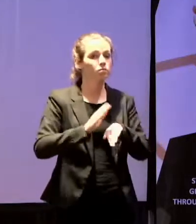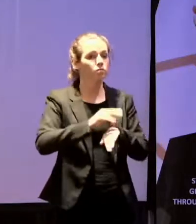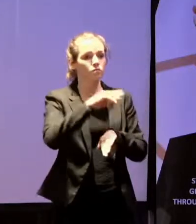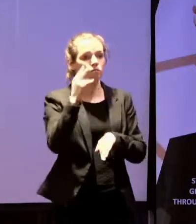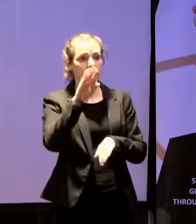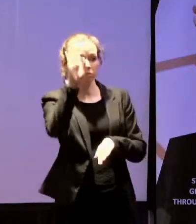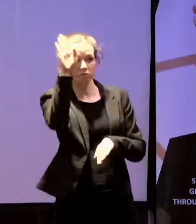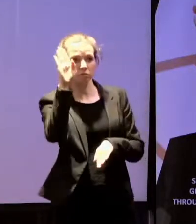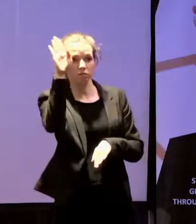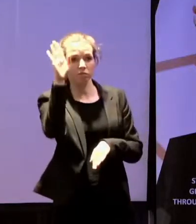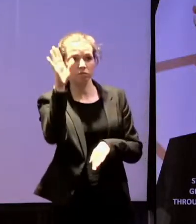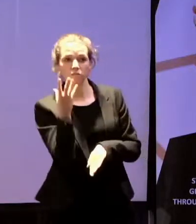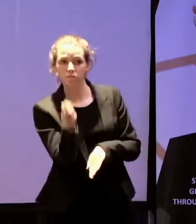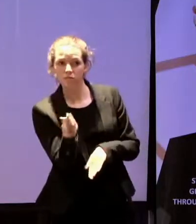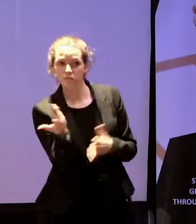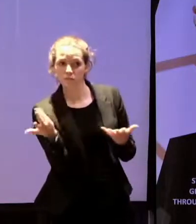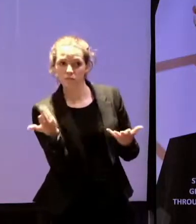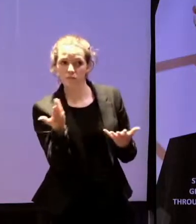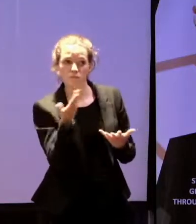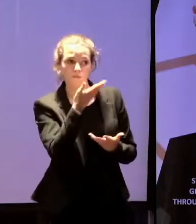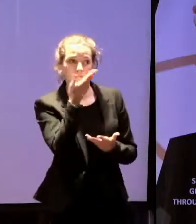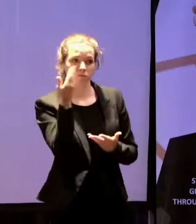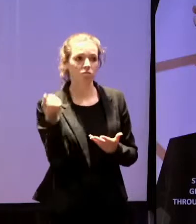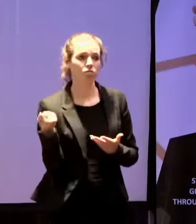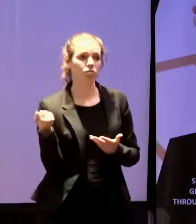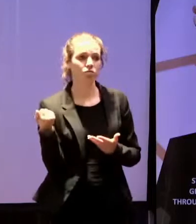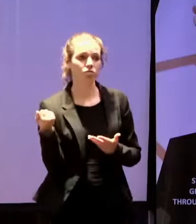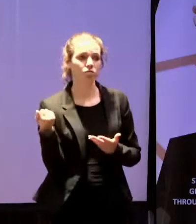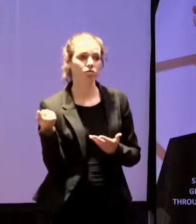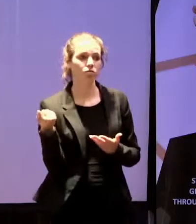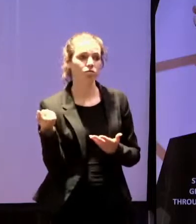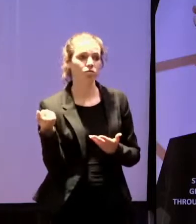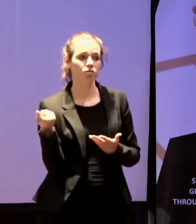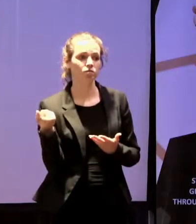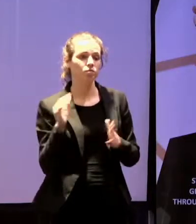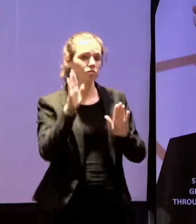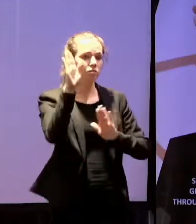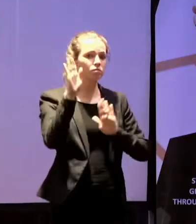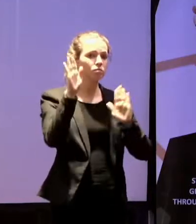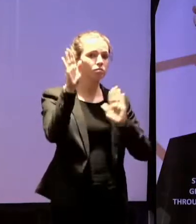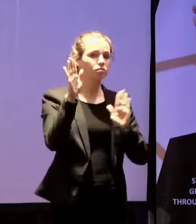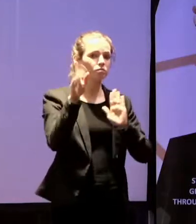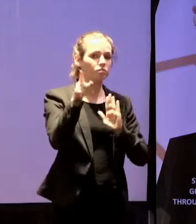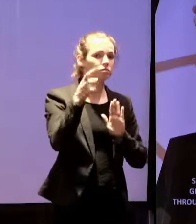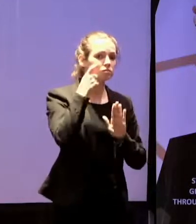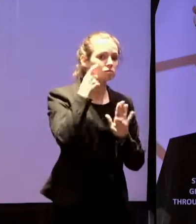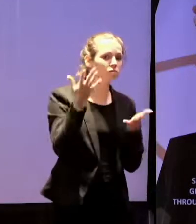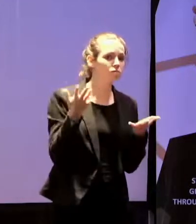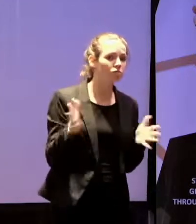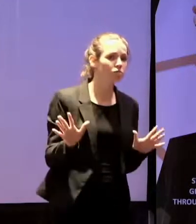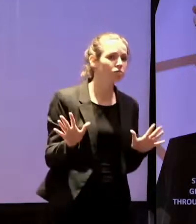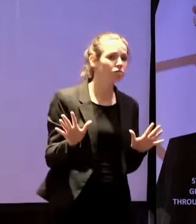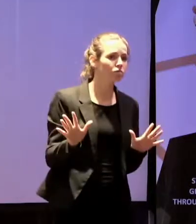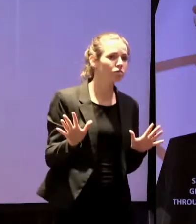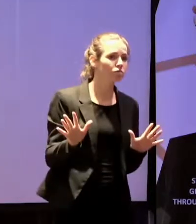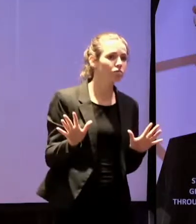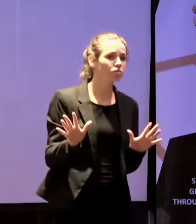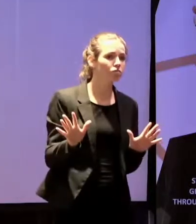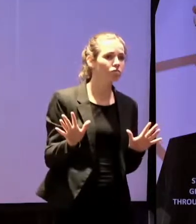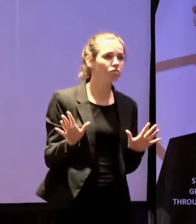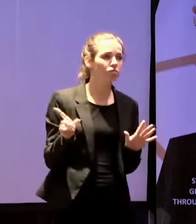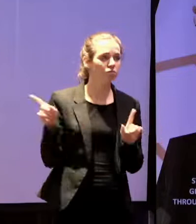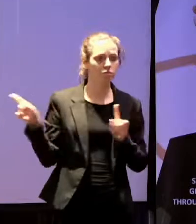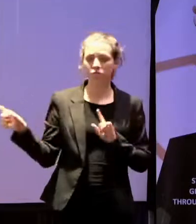hand that has been raised, but recognized the names, the hands that I did. And I believe the